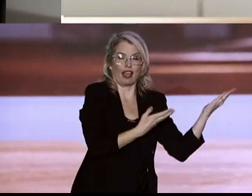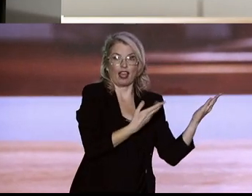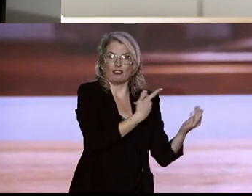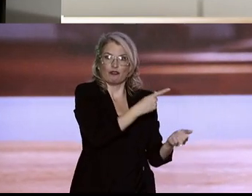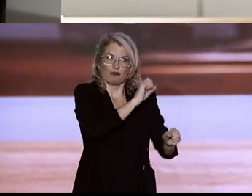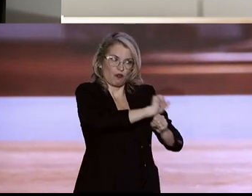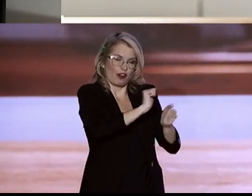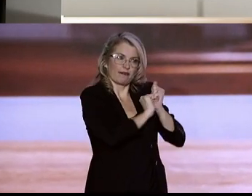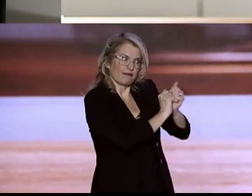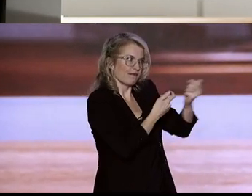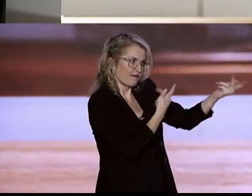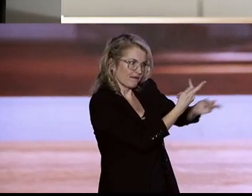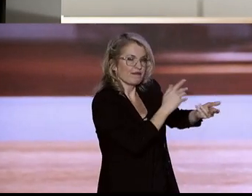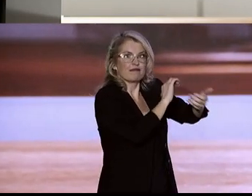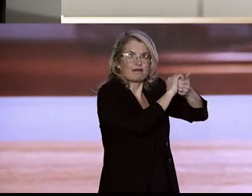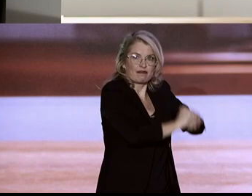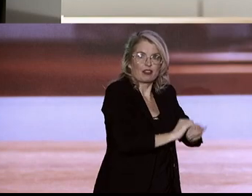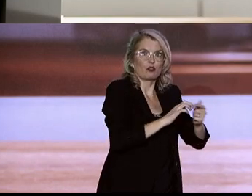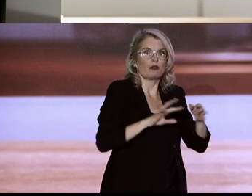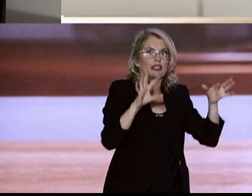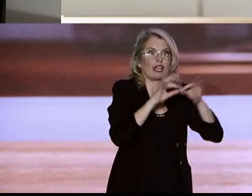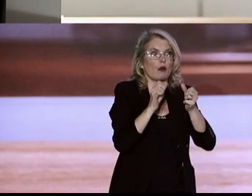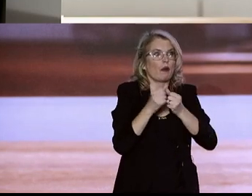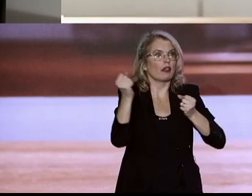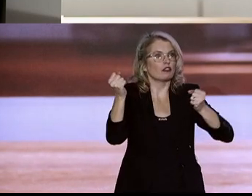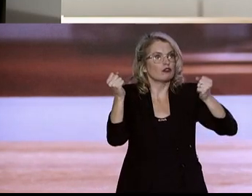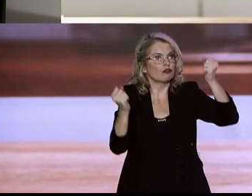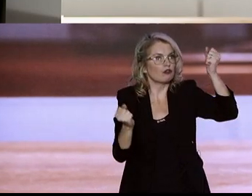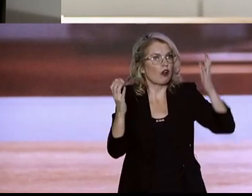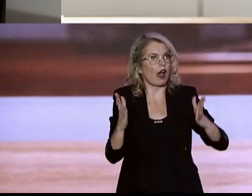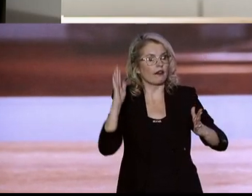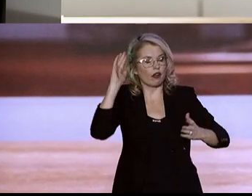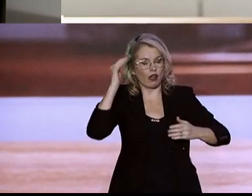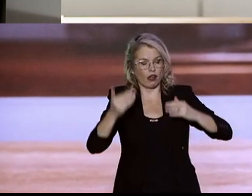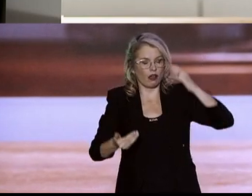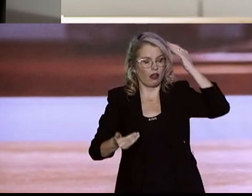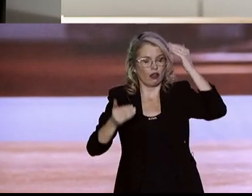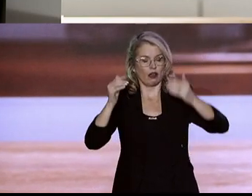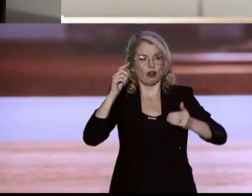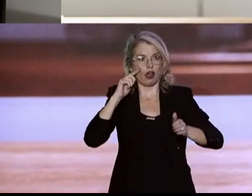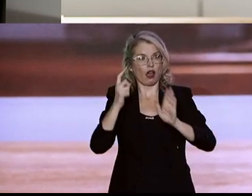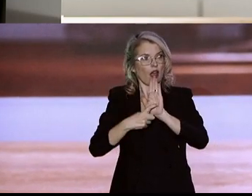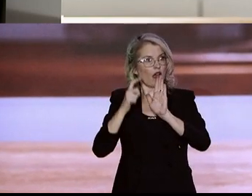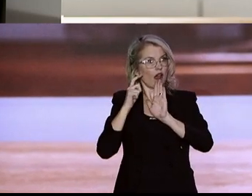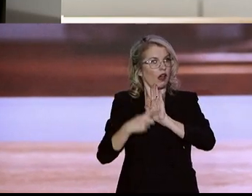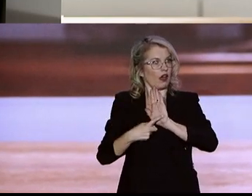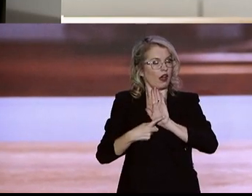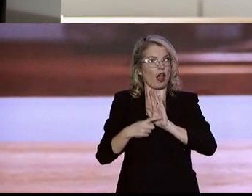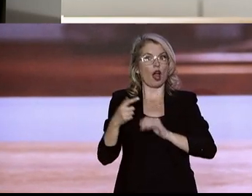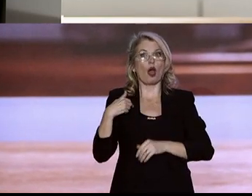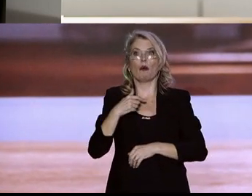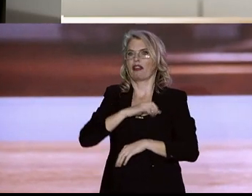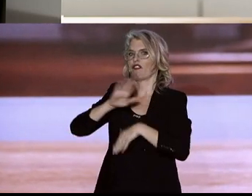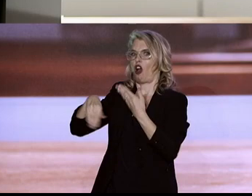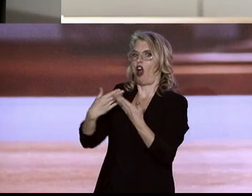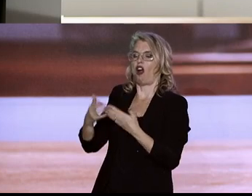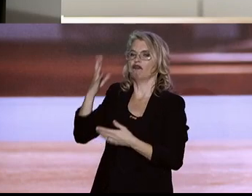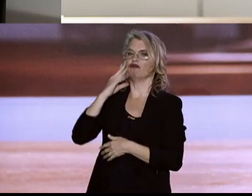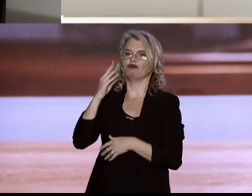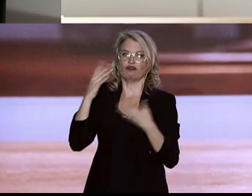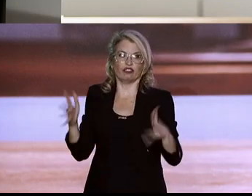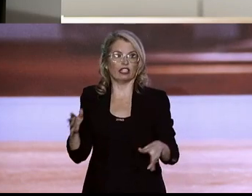even working to connect it to driver drowsiness detection. So we have all been